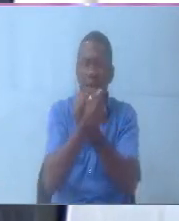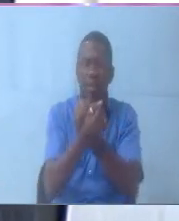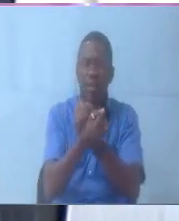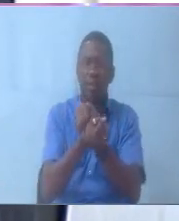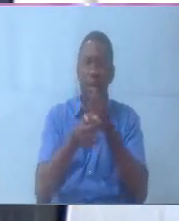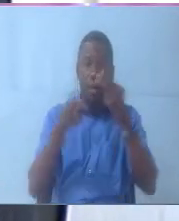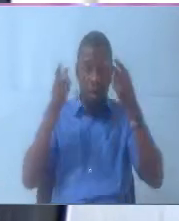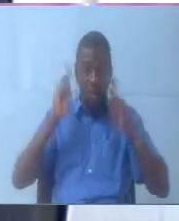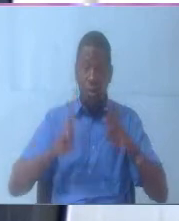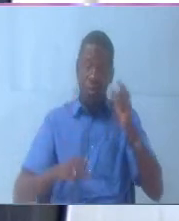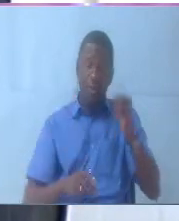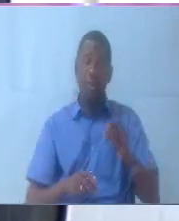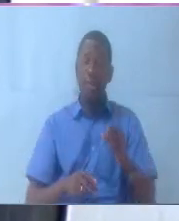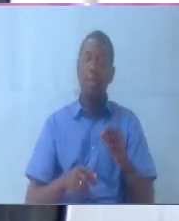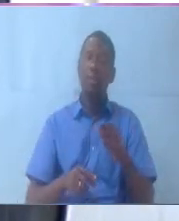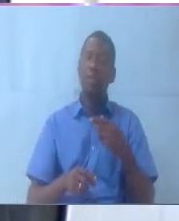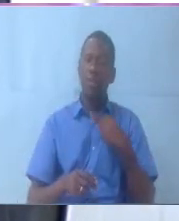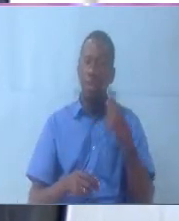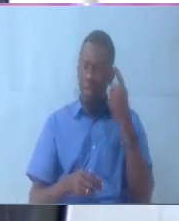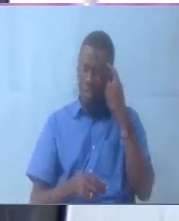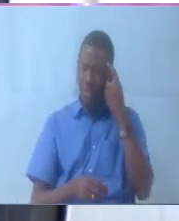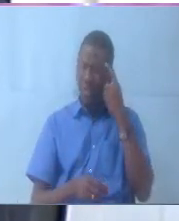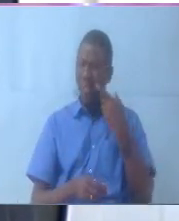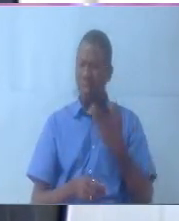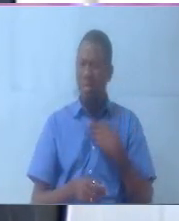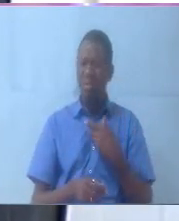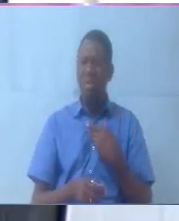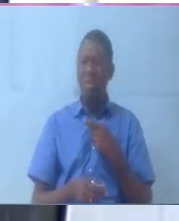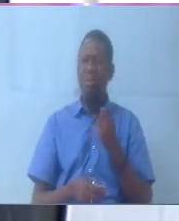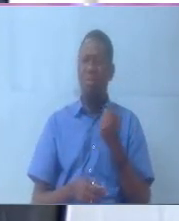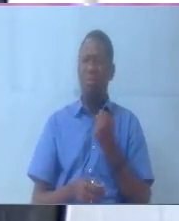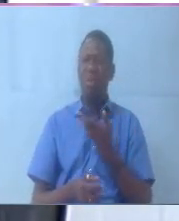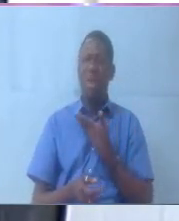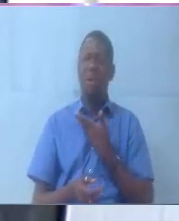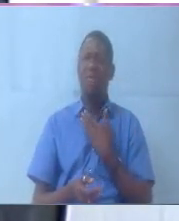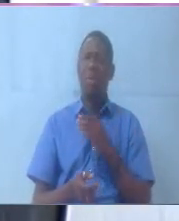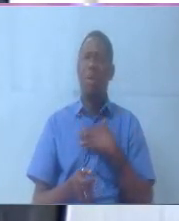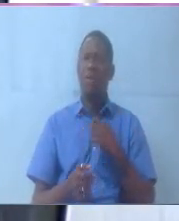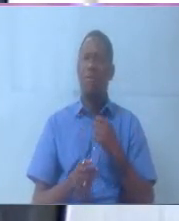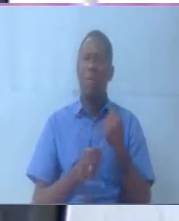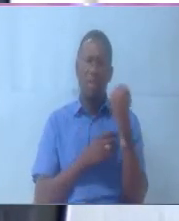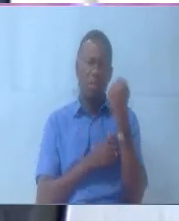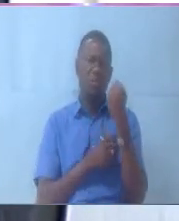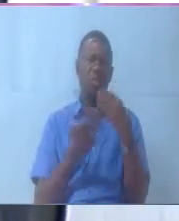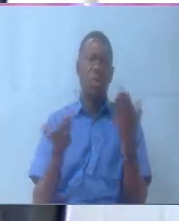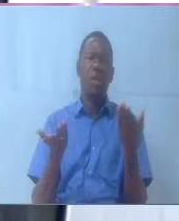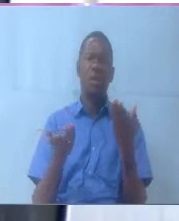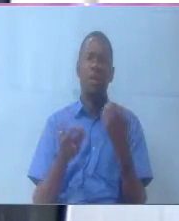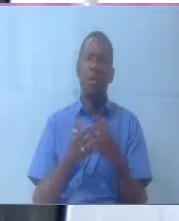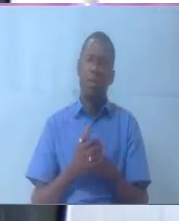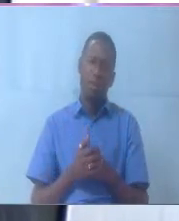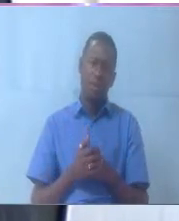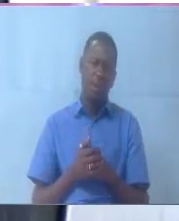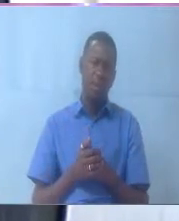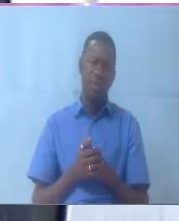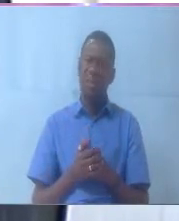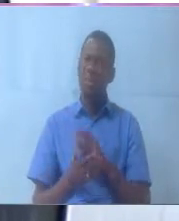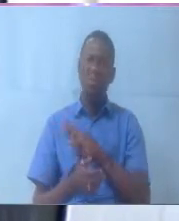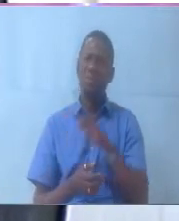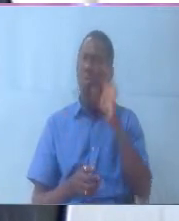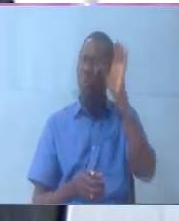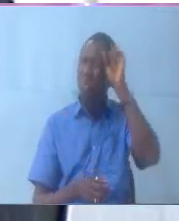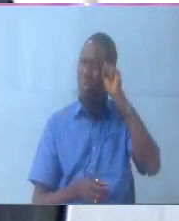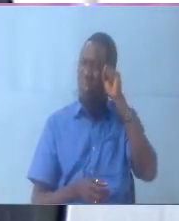a case because they lack jurisdiction. They couldn't understand. Aketa ku ke jawori ka kitindirla muta me ya lonko ya muta